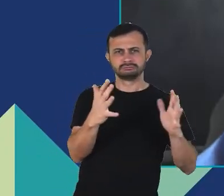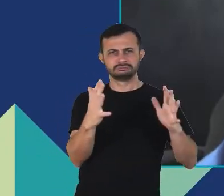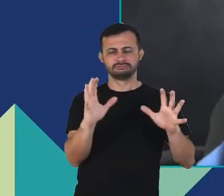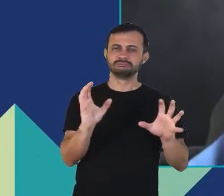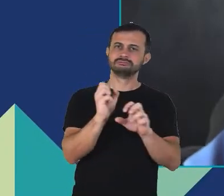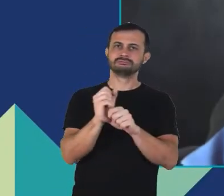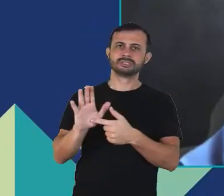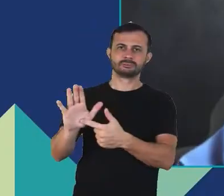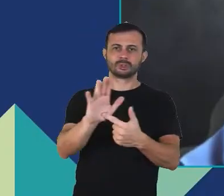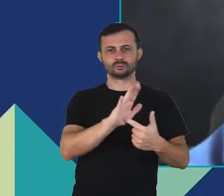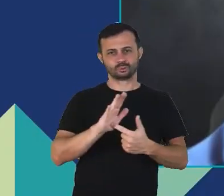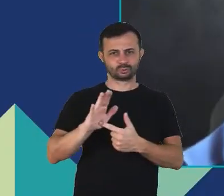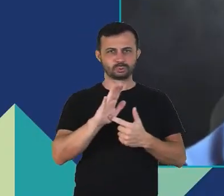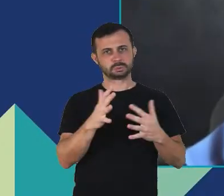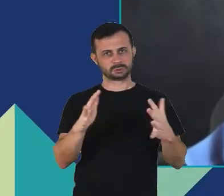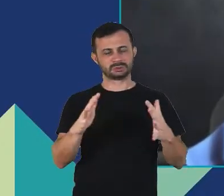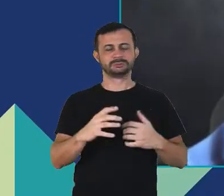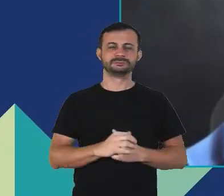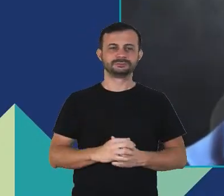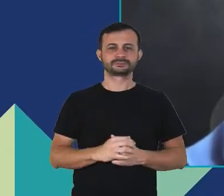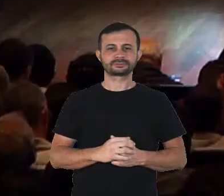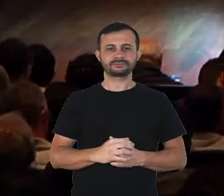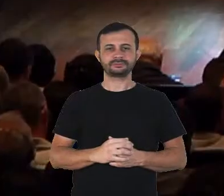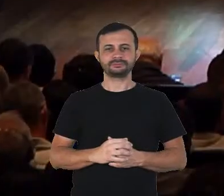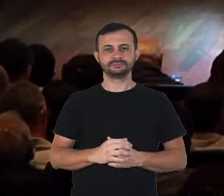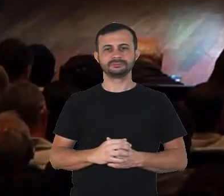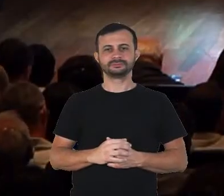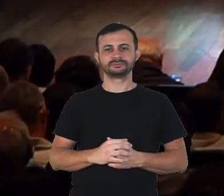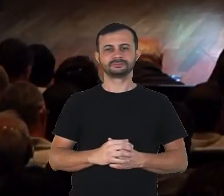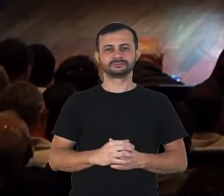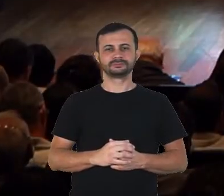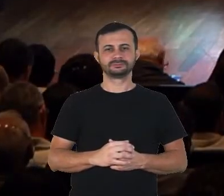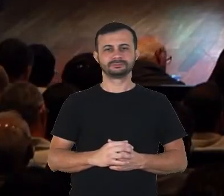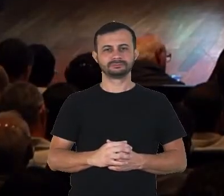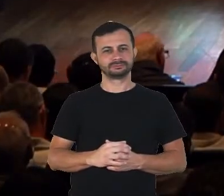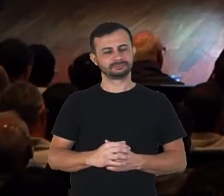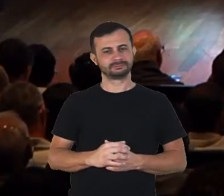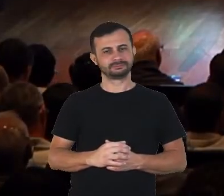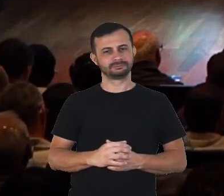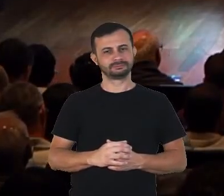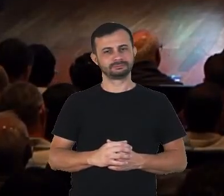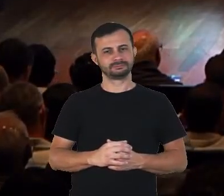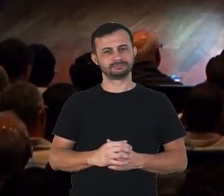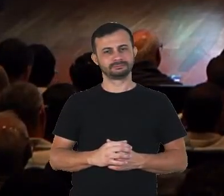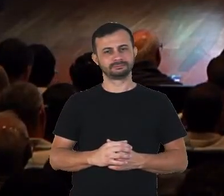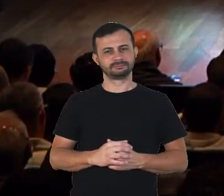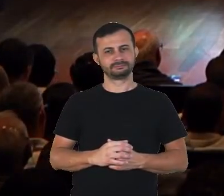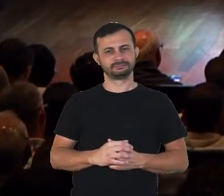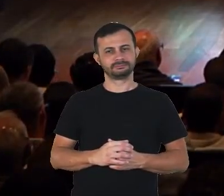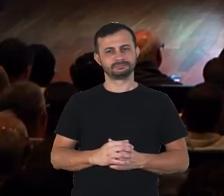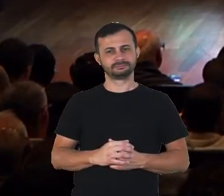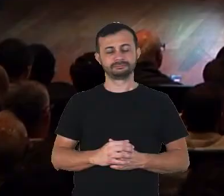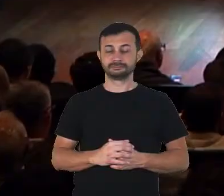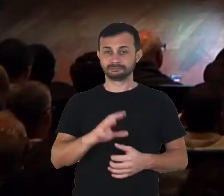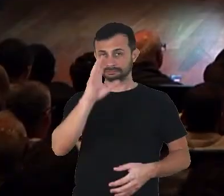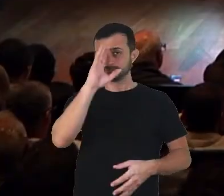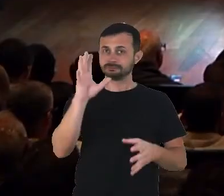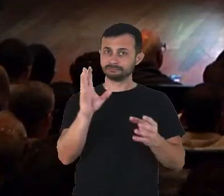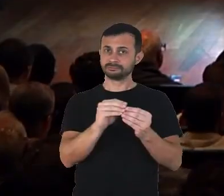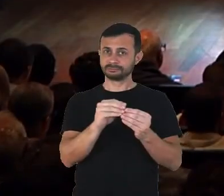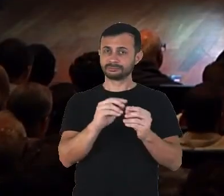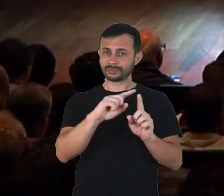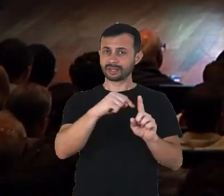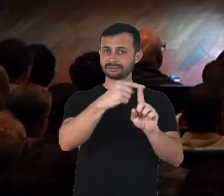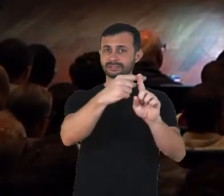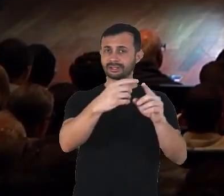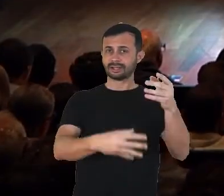Yes. So to summarize what Dr. Prisco says, I think. And sorry, just to add, always you